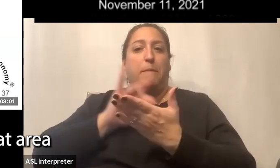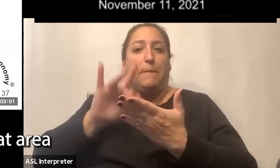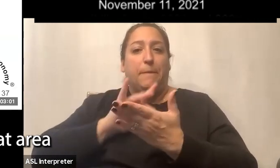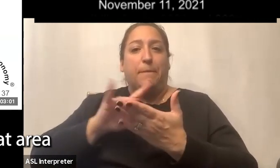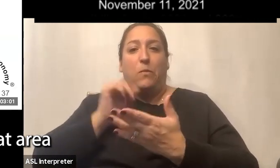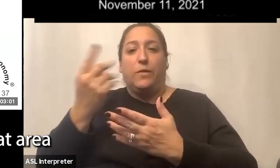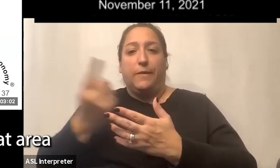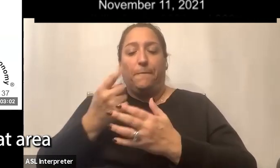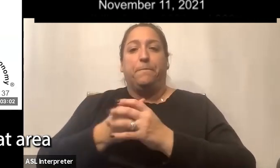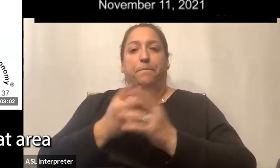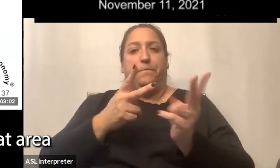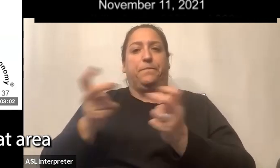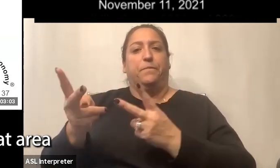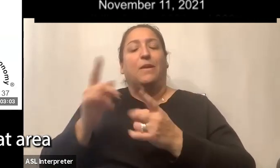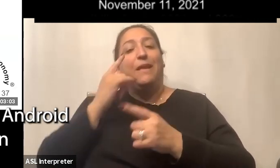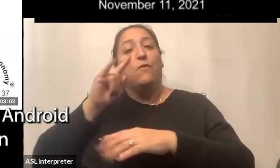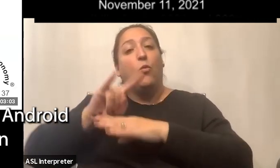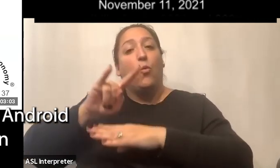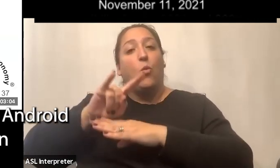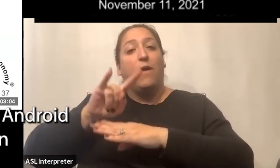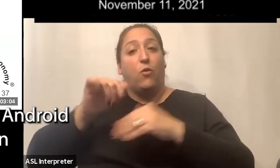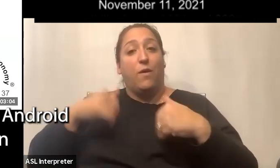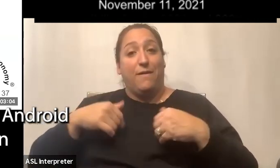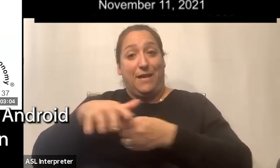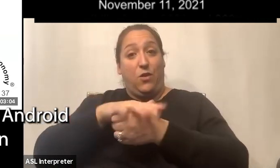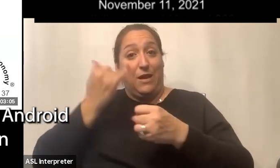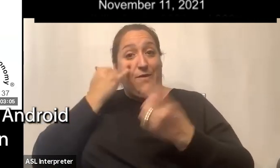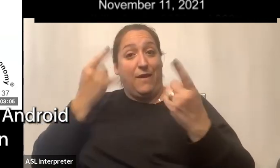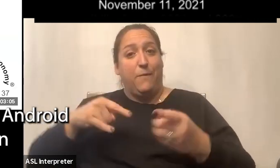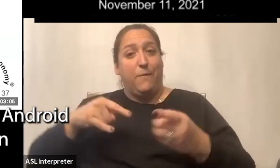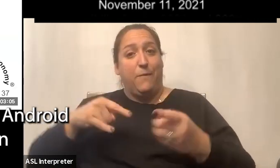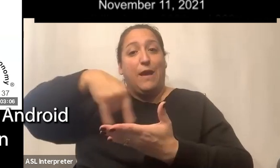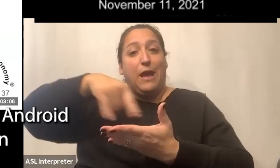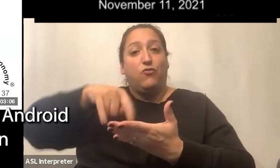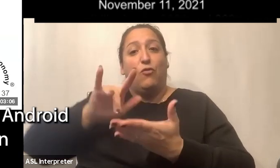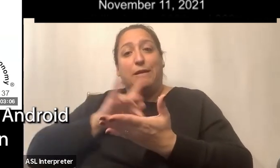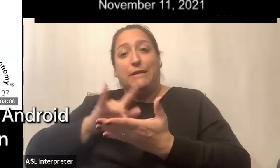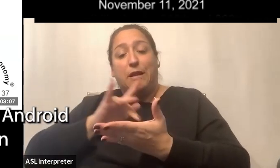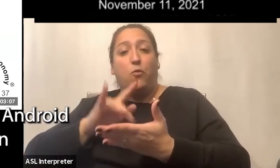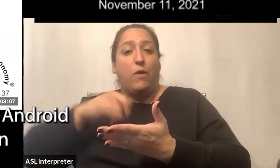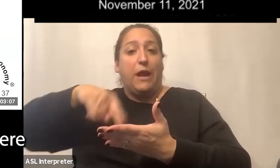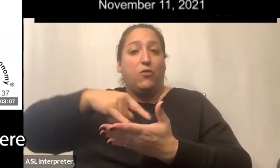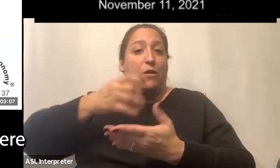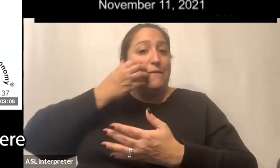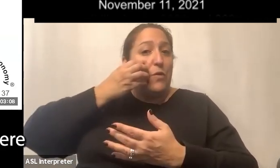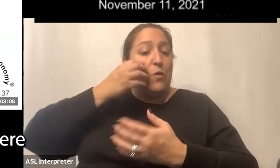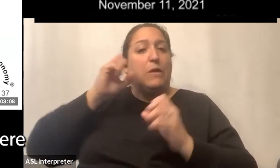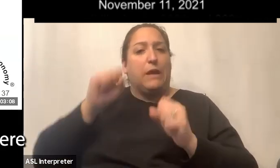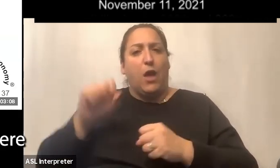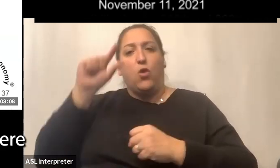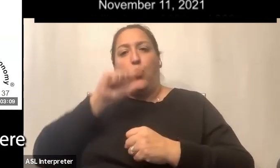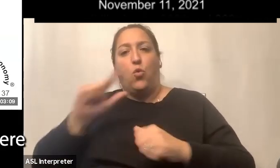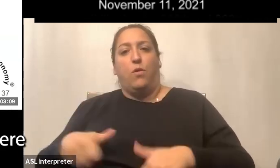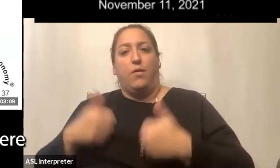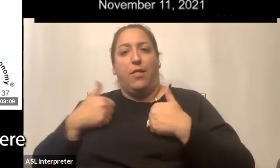you have Wi-Fi in that area and you have an Android tablet or Android cell phone, you could go on Google Live